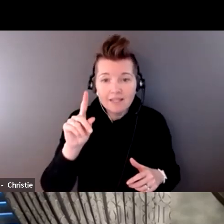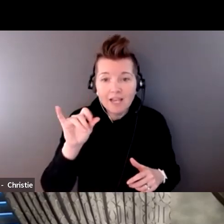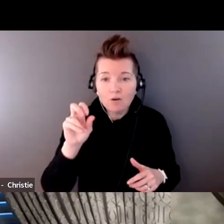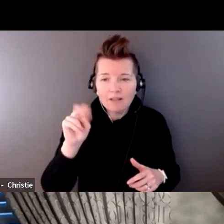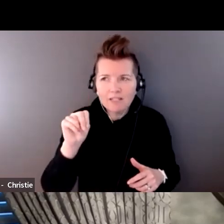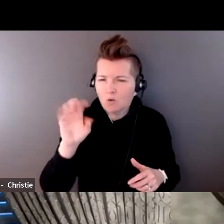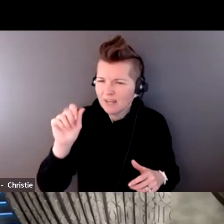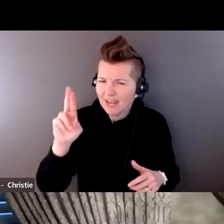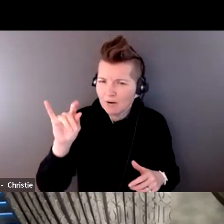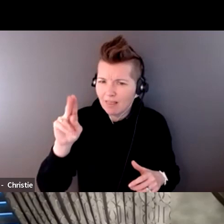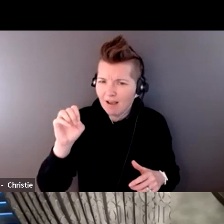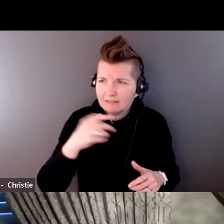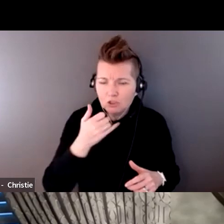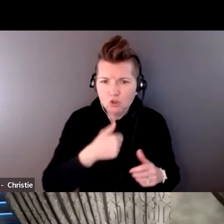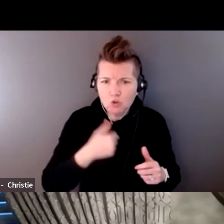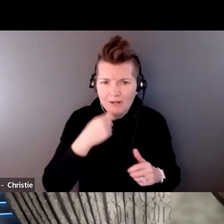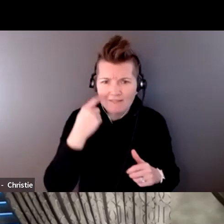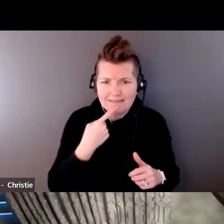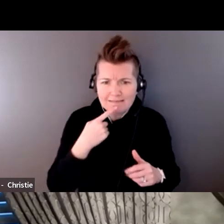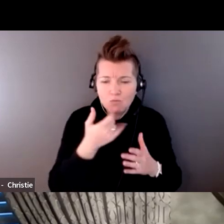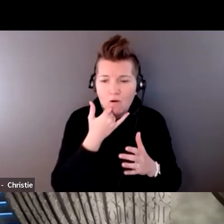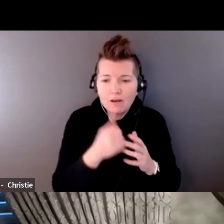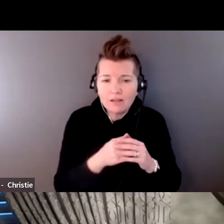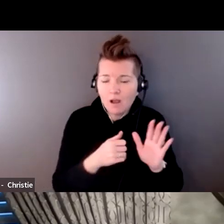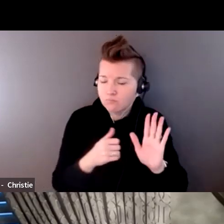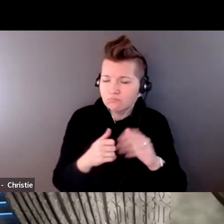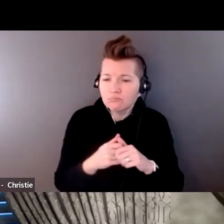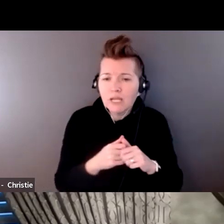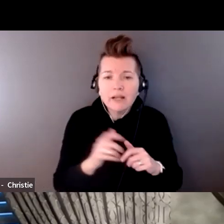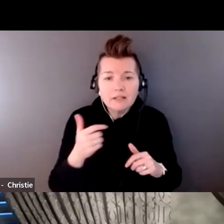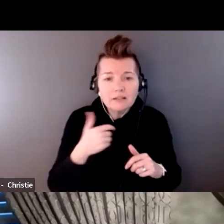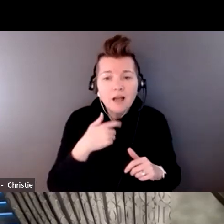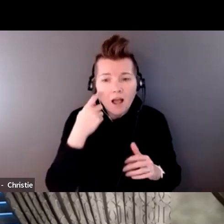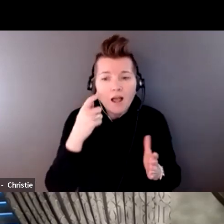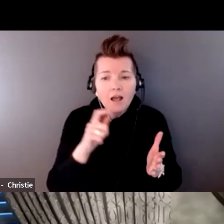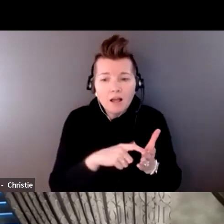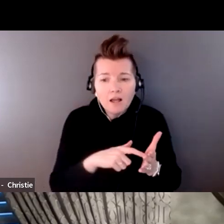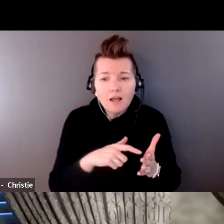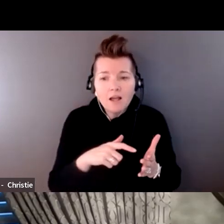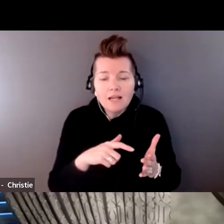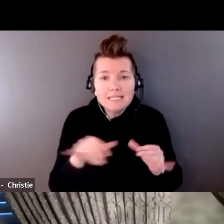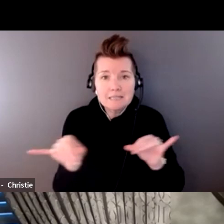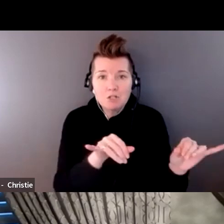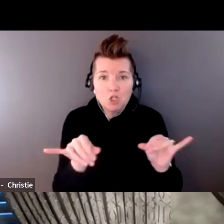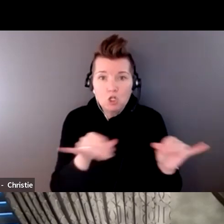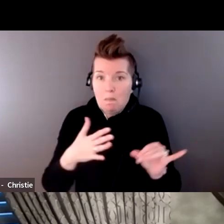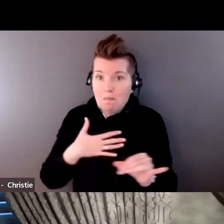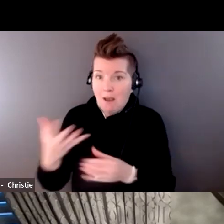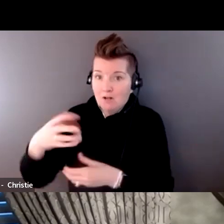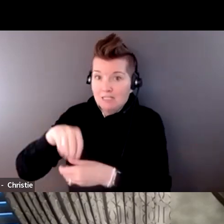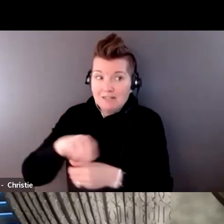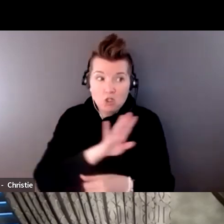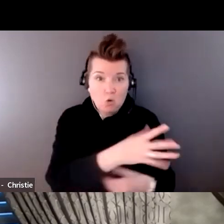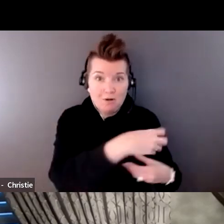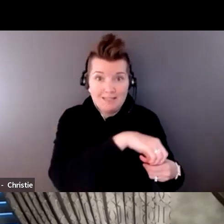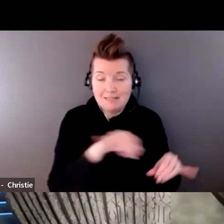have I see a lot of my participants and your participants. A lot of the people that we were